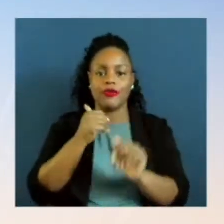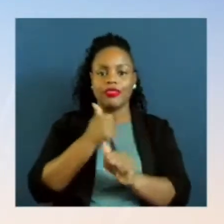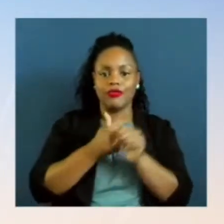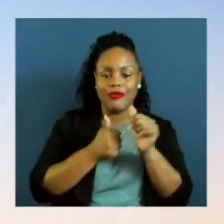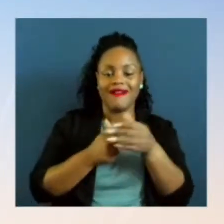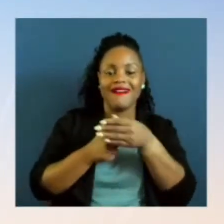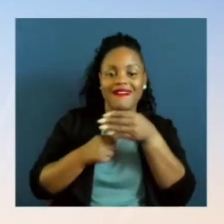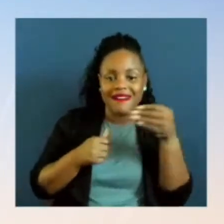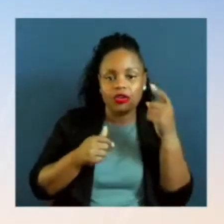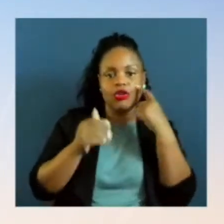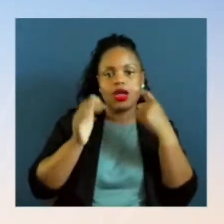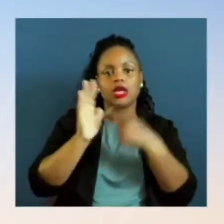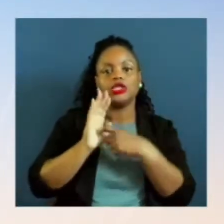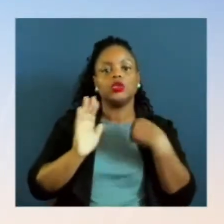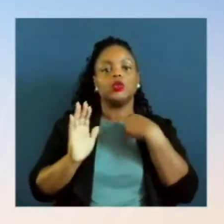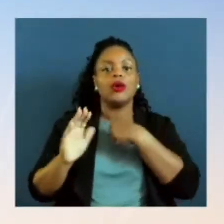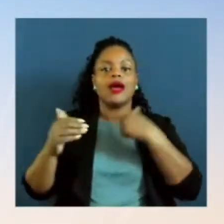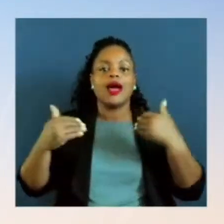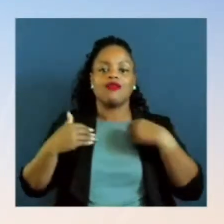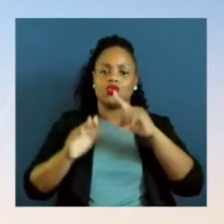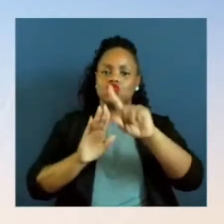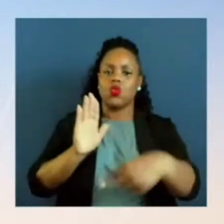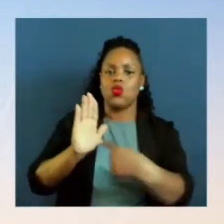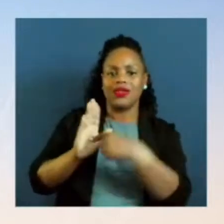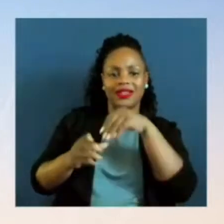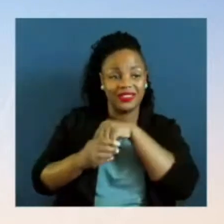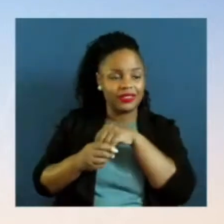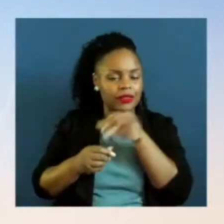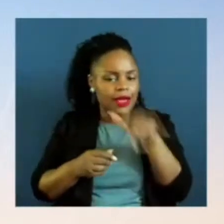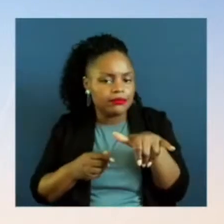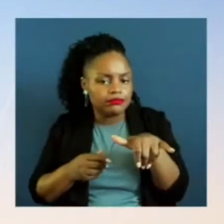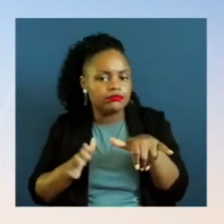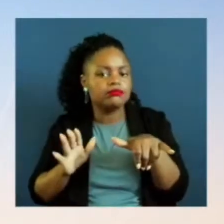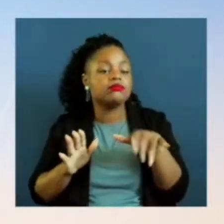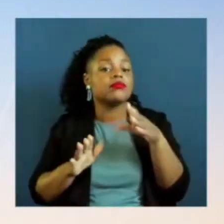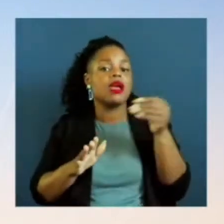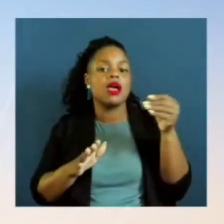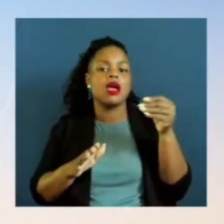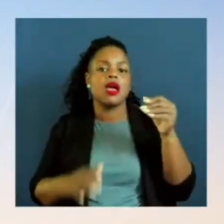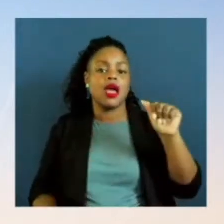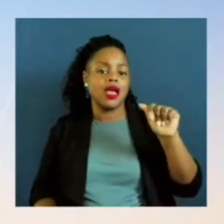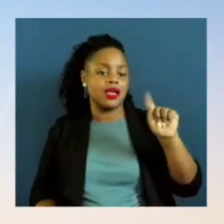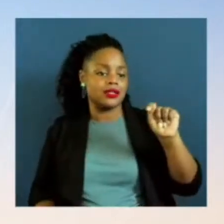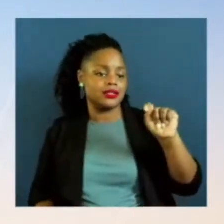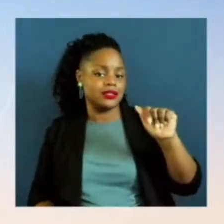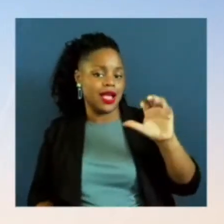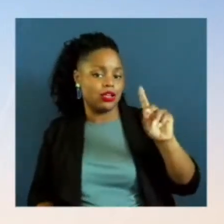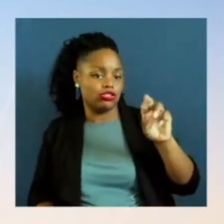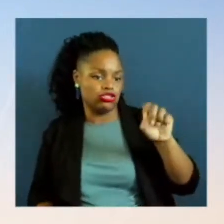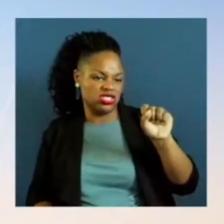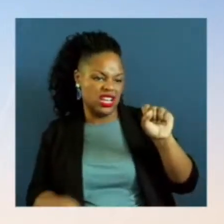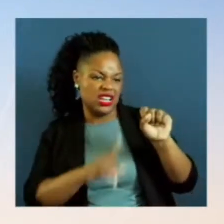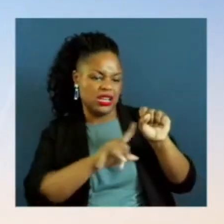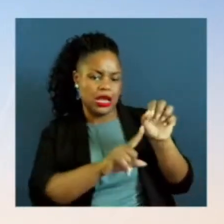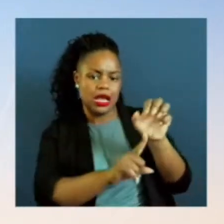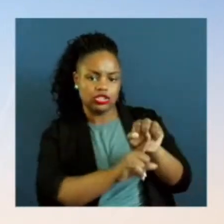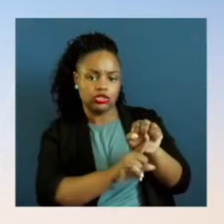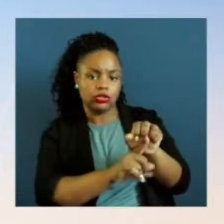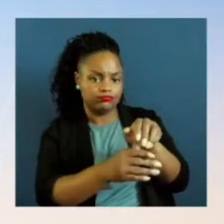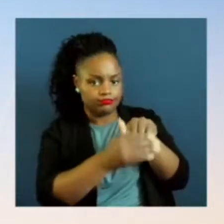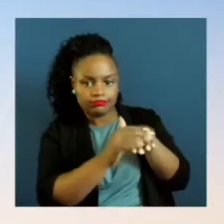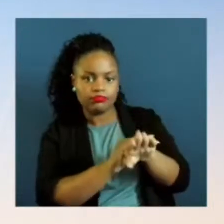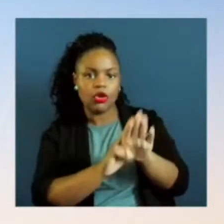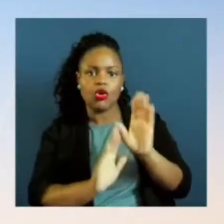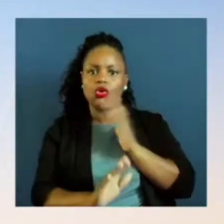there are attackers, but they're leveraging vulnerabilities across the networks that we have. We continue to see successful attacks occurring